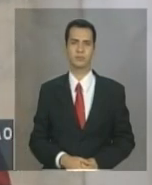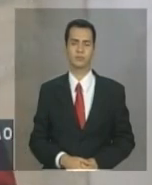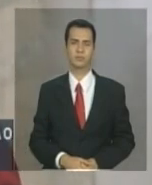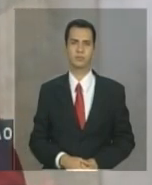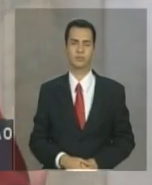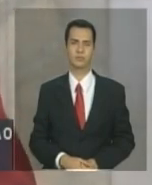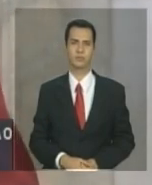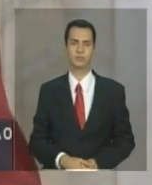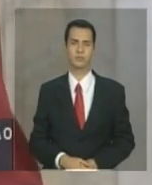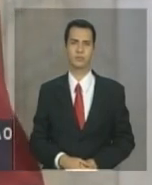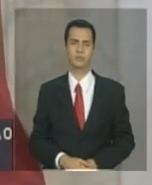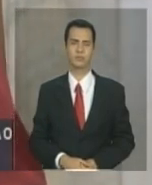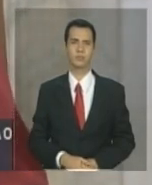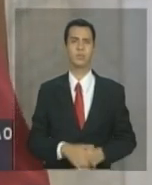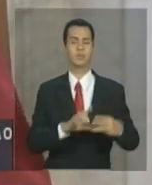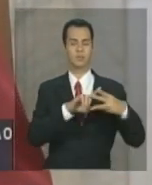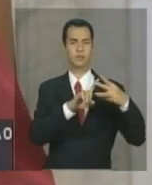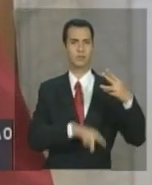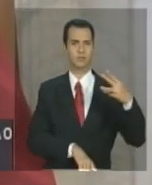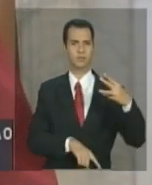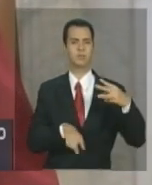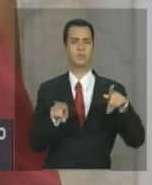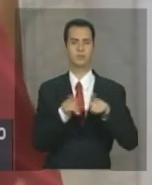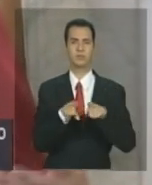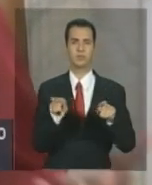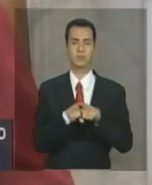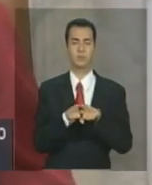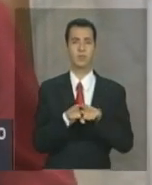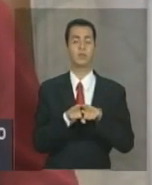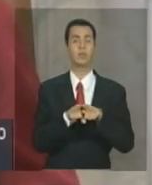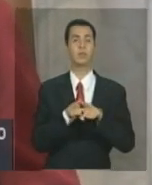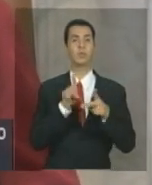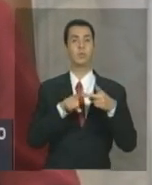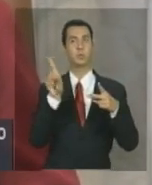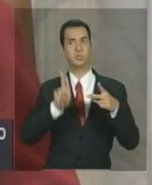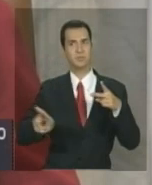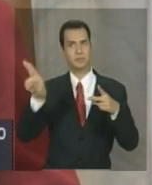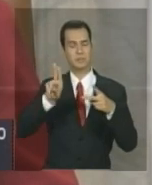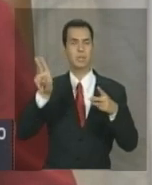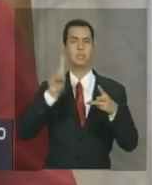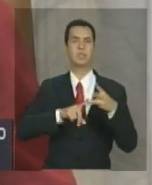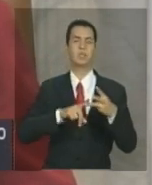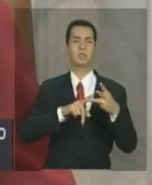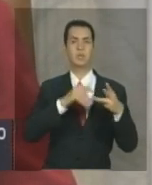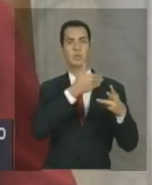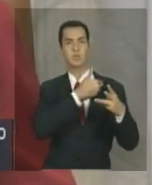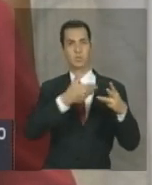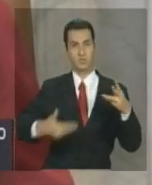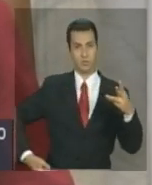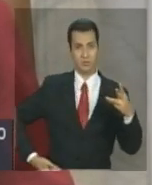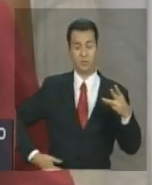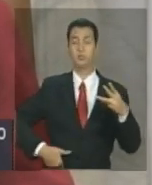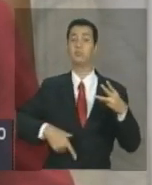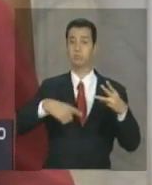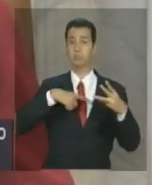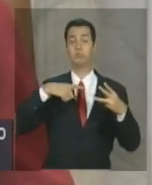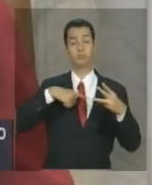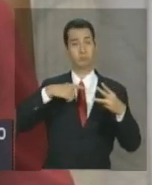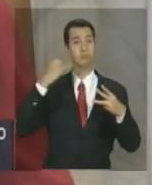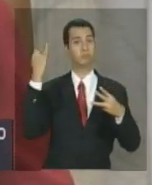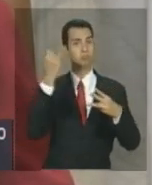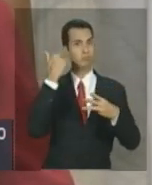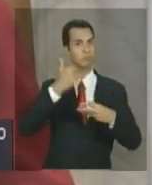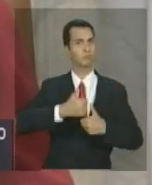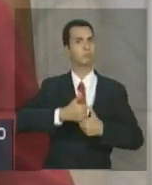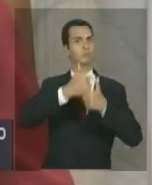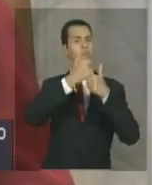Nas quais tanto os empresários, quanto o mundo acadêmico, quanto os governos têm um papel de destaque. An area in which both the business